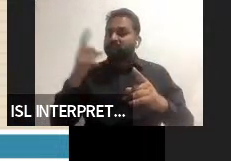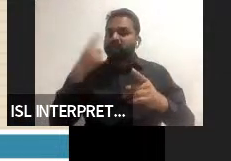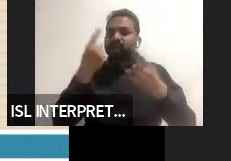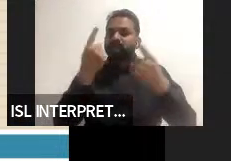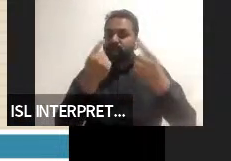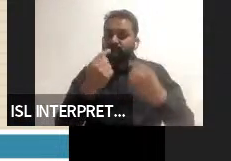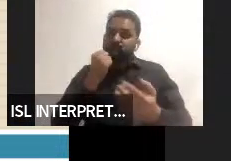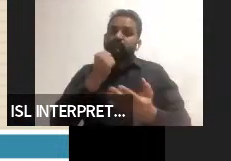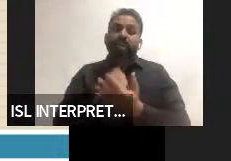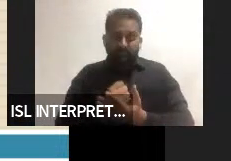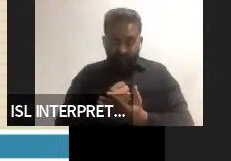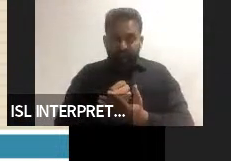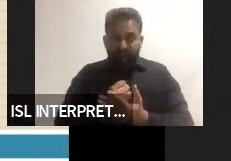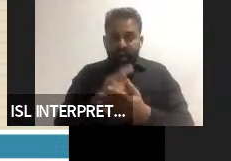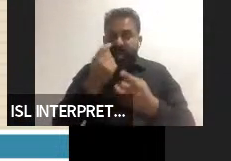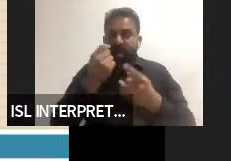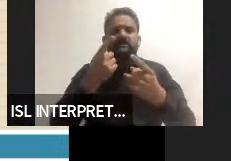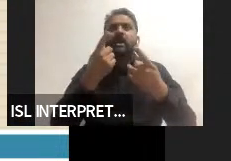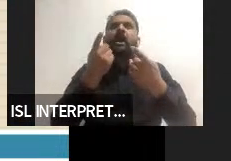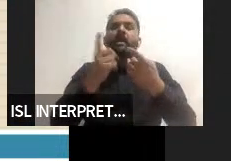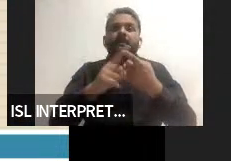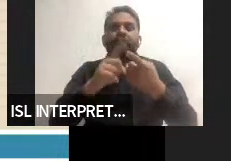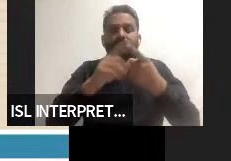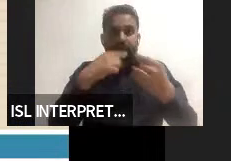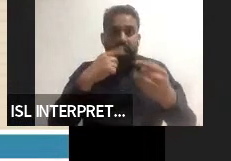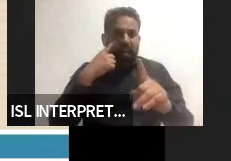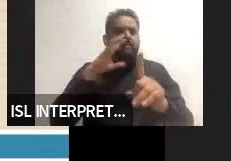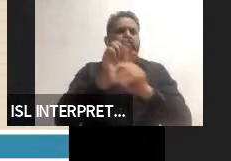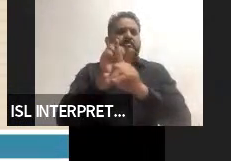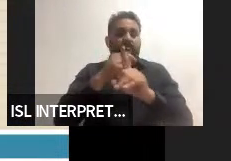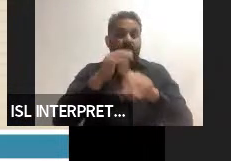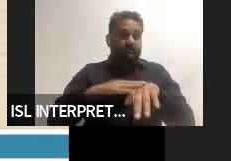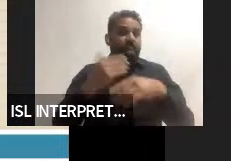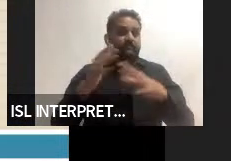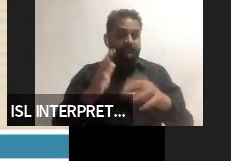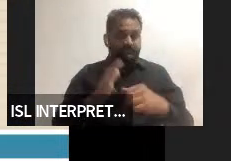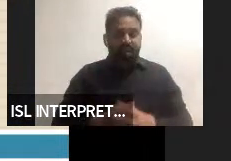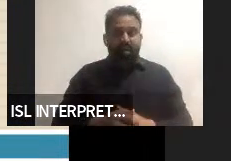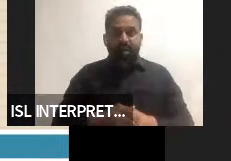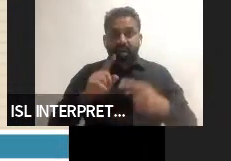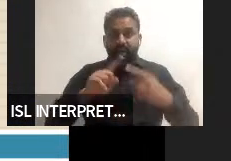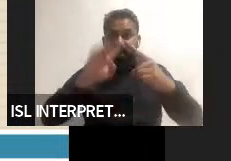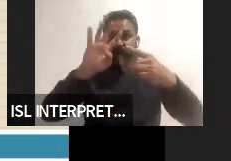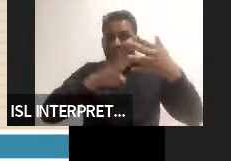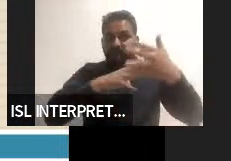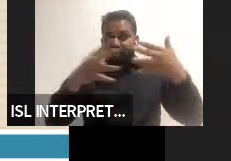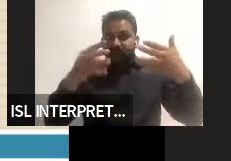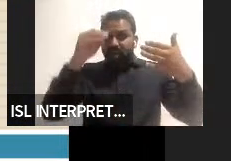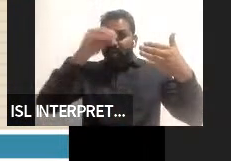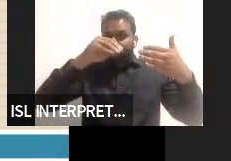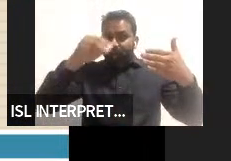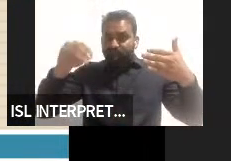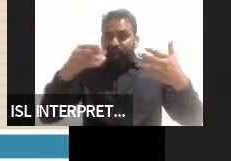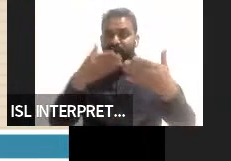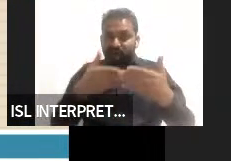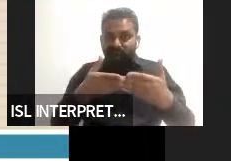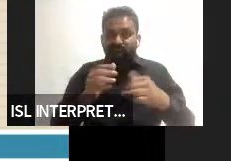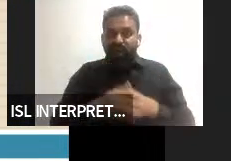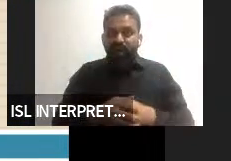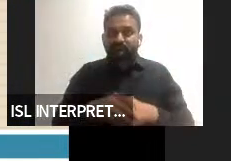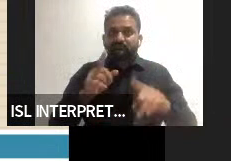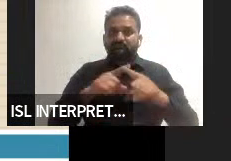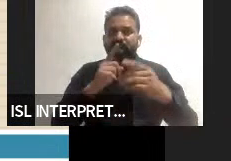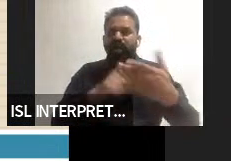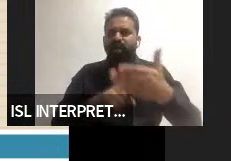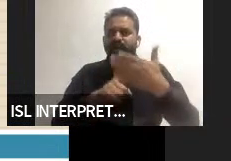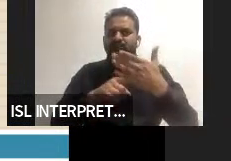happens, which generally we have seen. A table of content, when you are in, it should indicate the right page